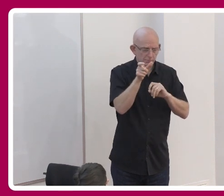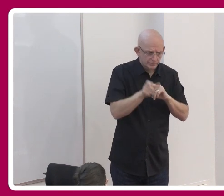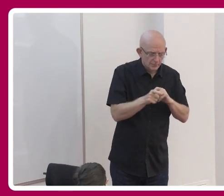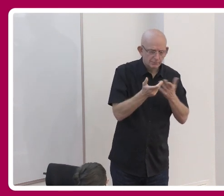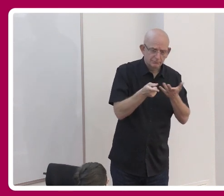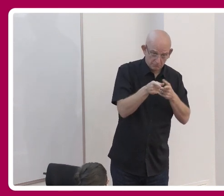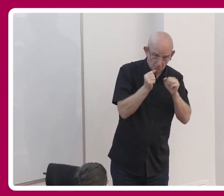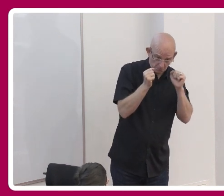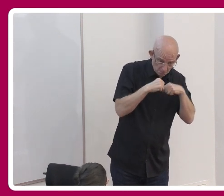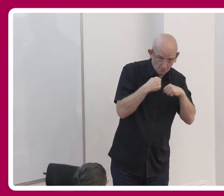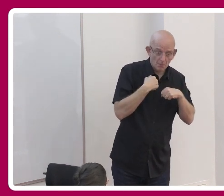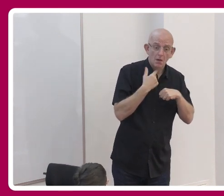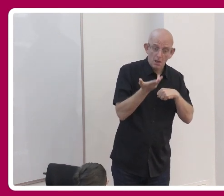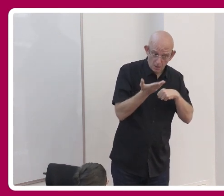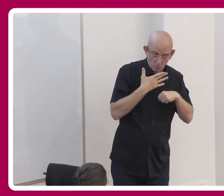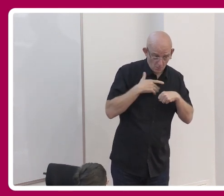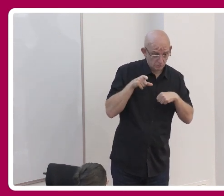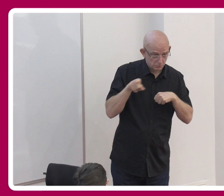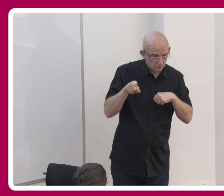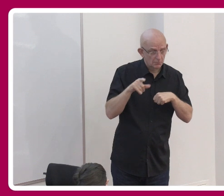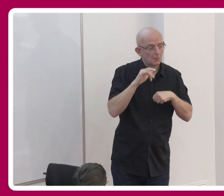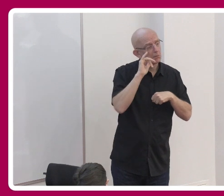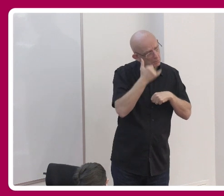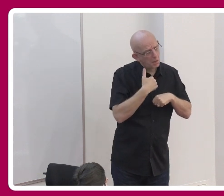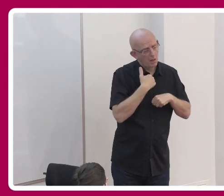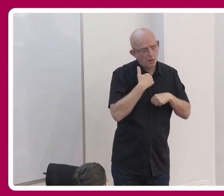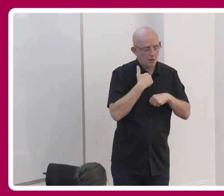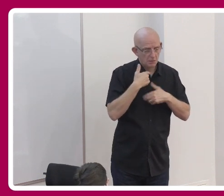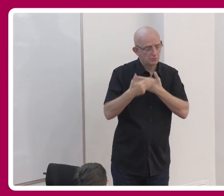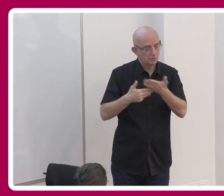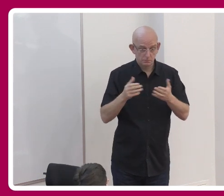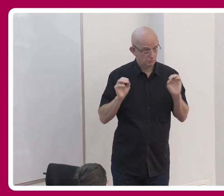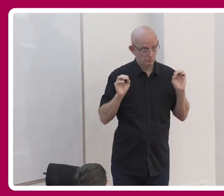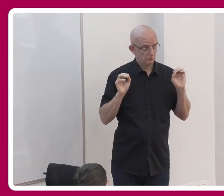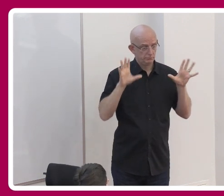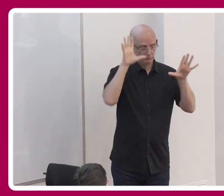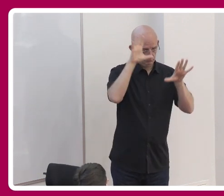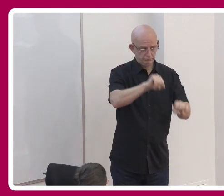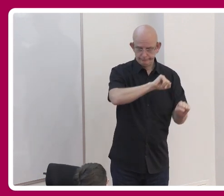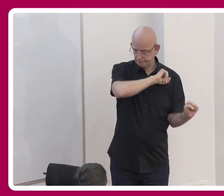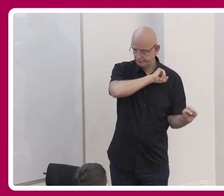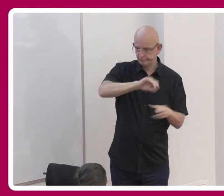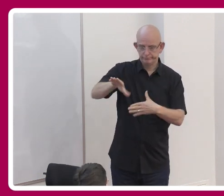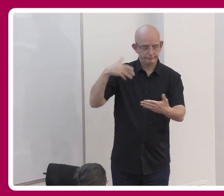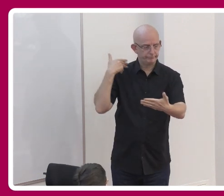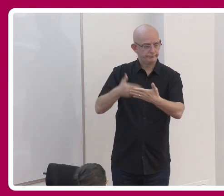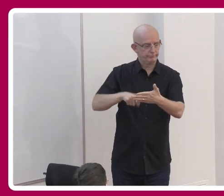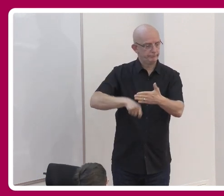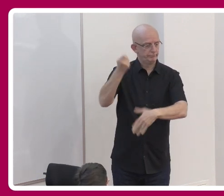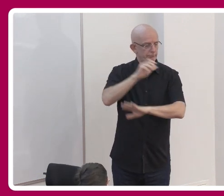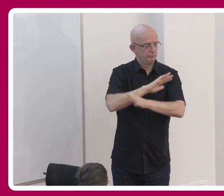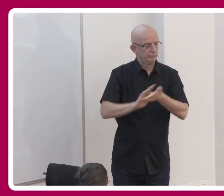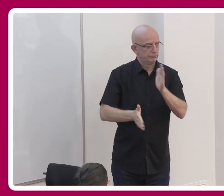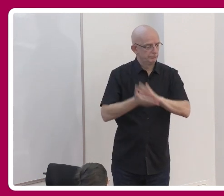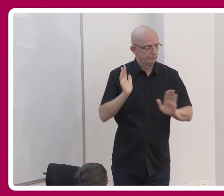treatment per se. And then the third one other aspect of it is reviewing state programs.